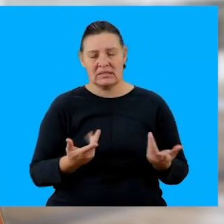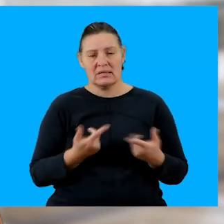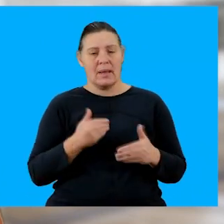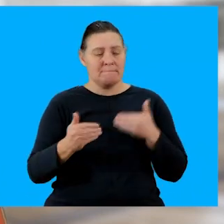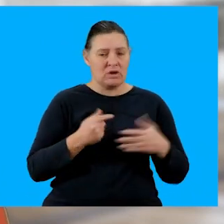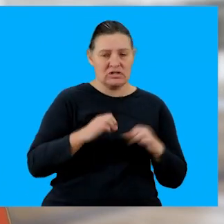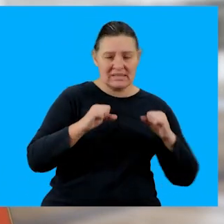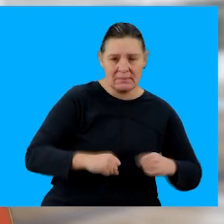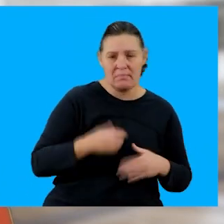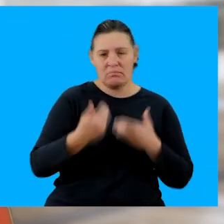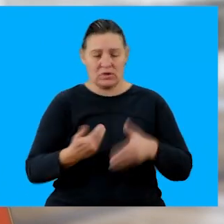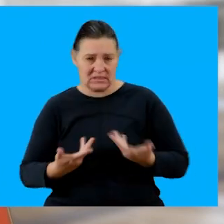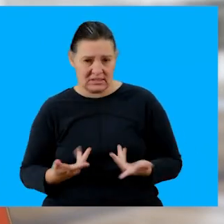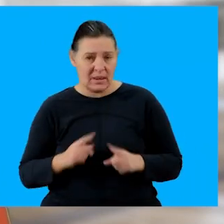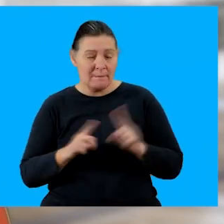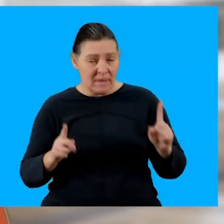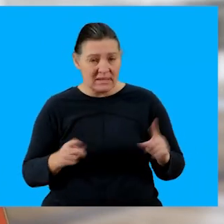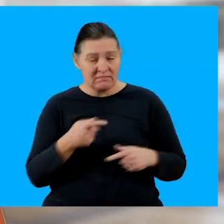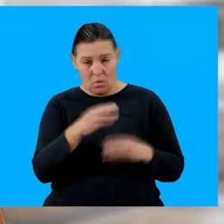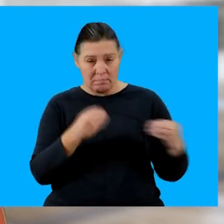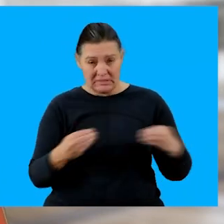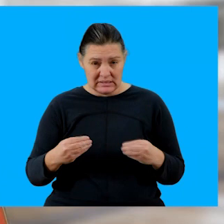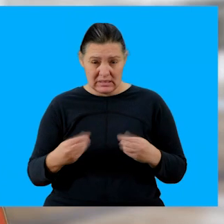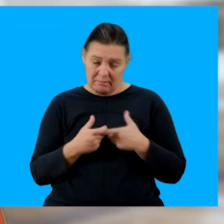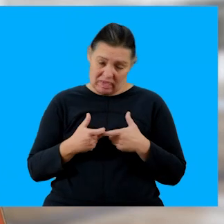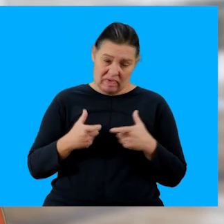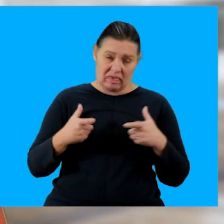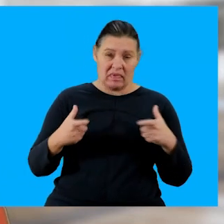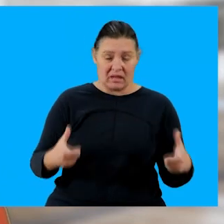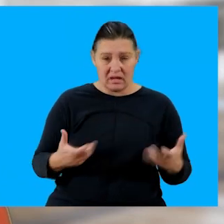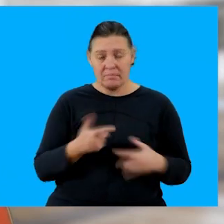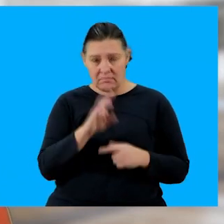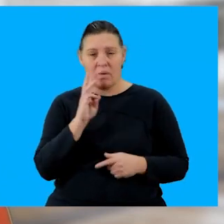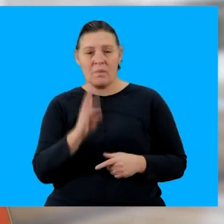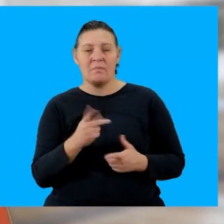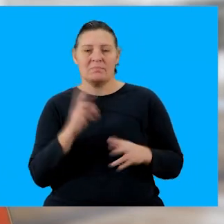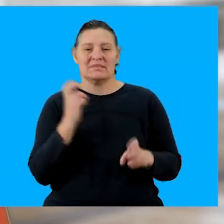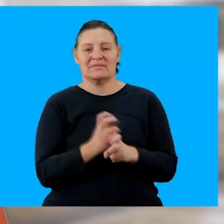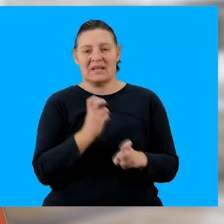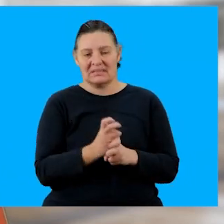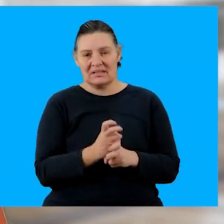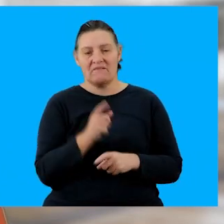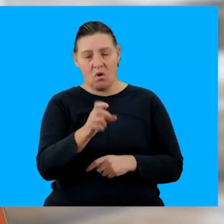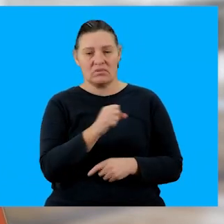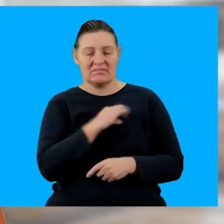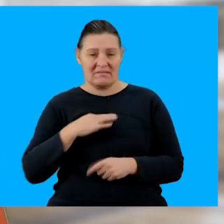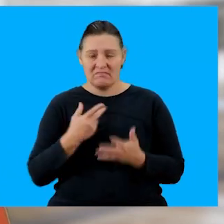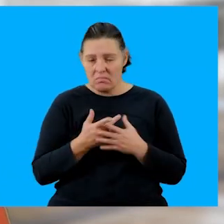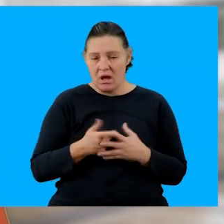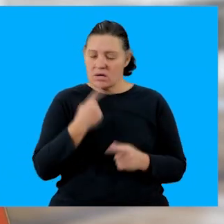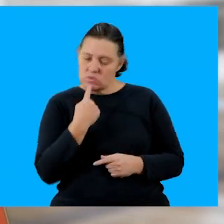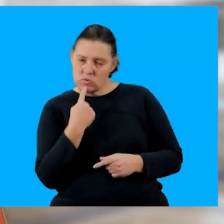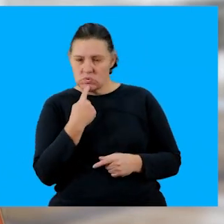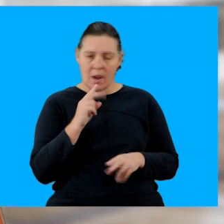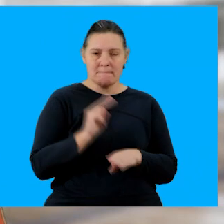products, manage systems and processes. But as soon as your business becomes bigger, then it becomes difficult for you as an